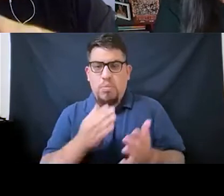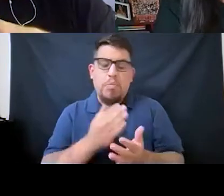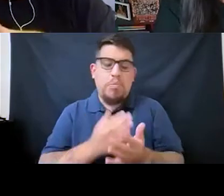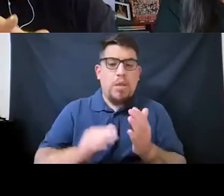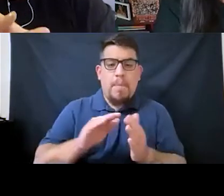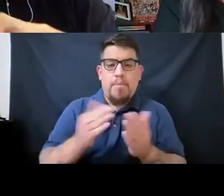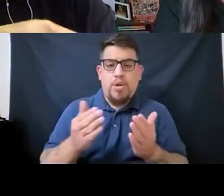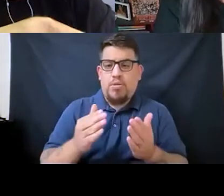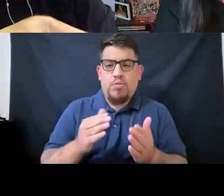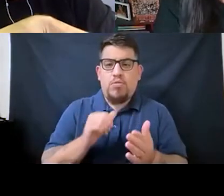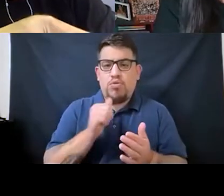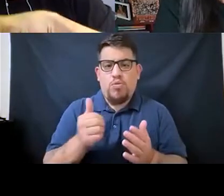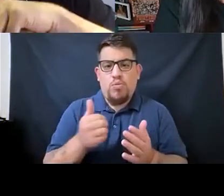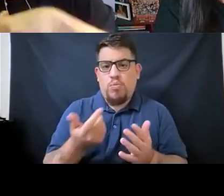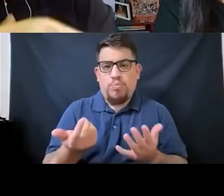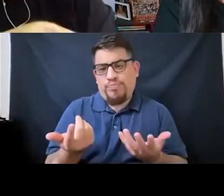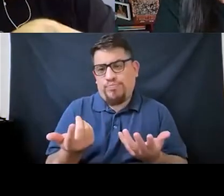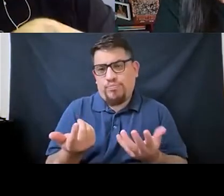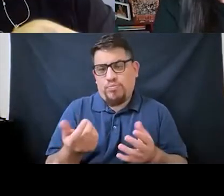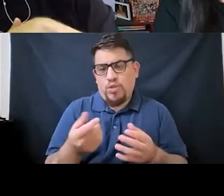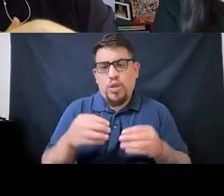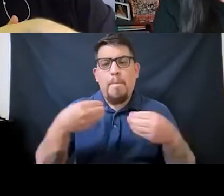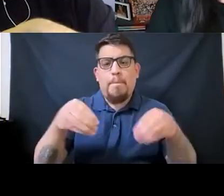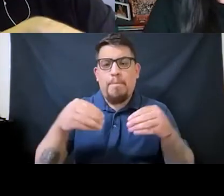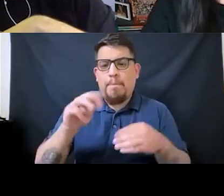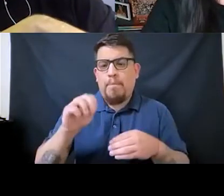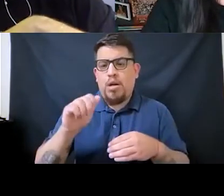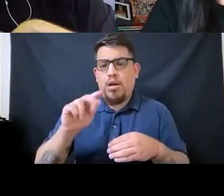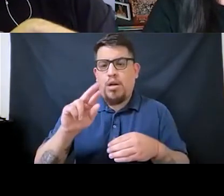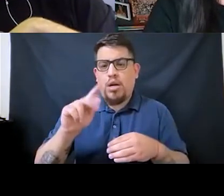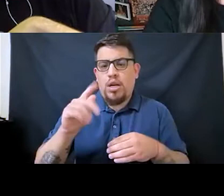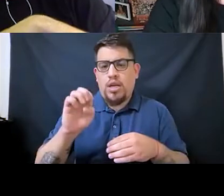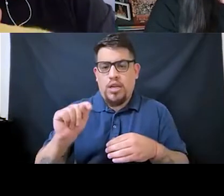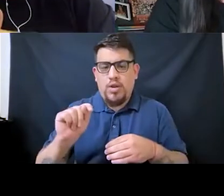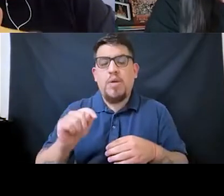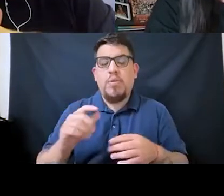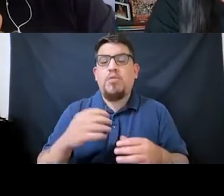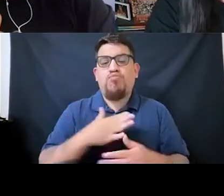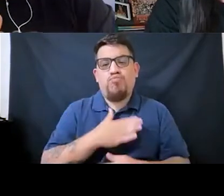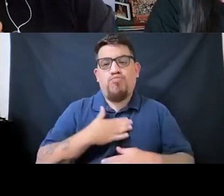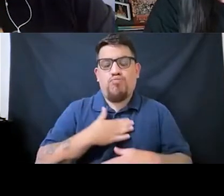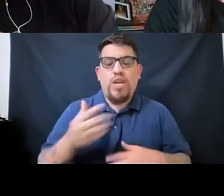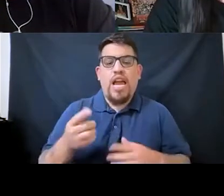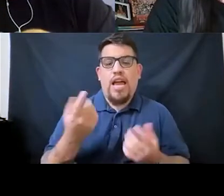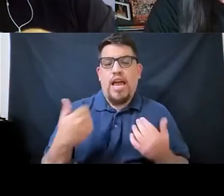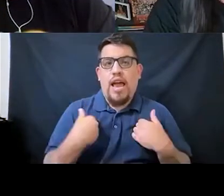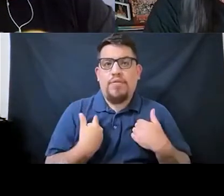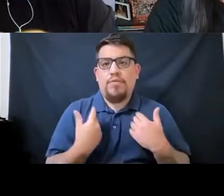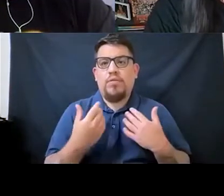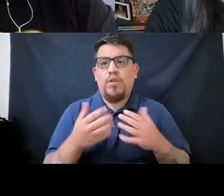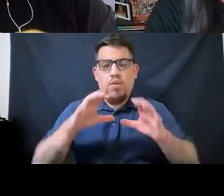one sort of market. So we really liked that we would immediately have